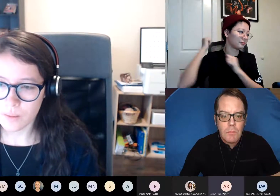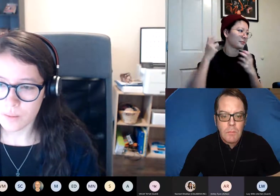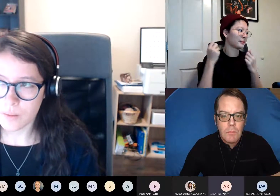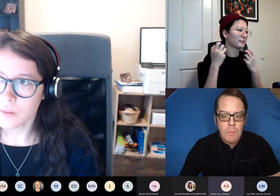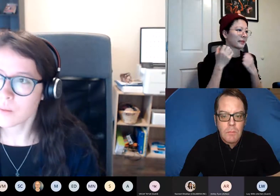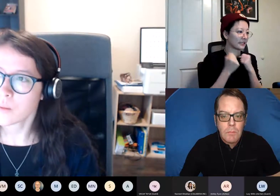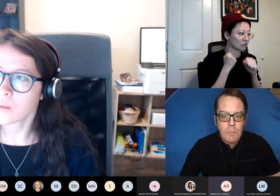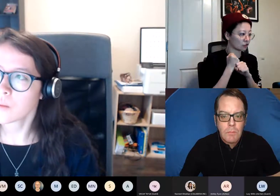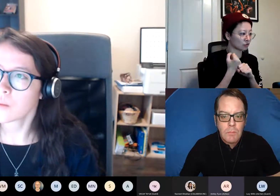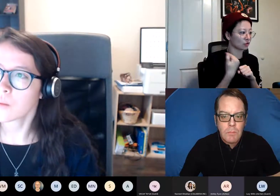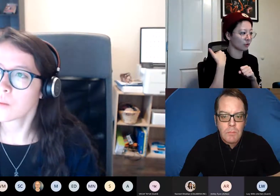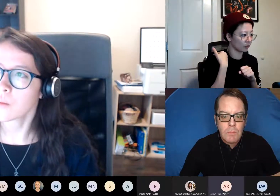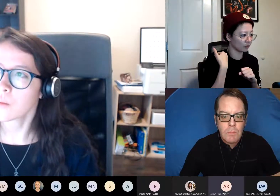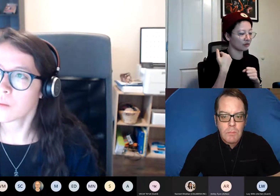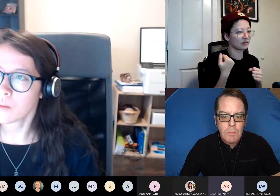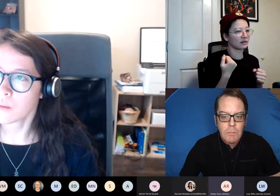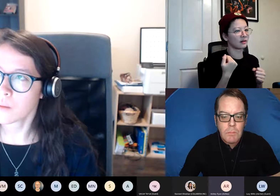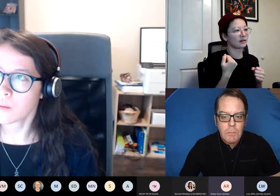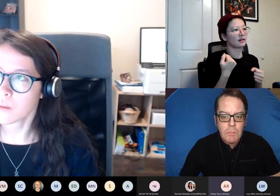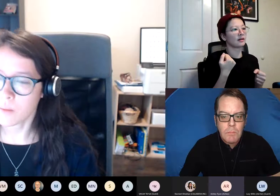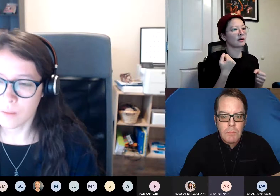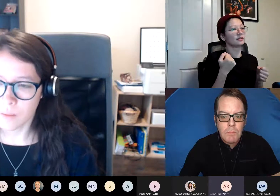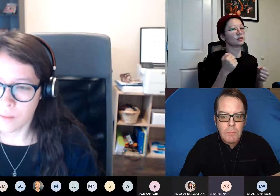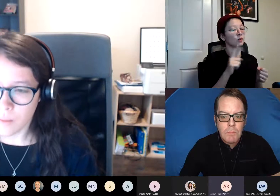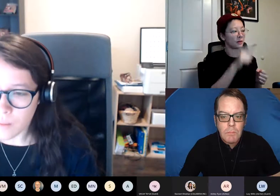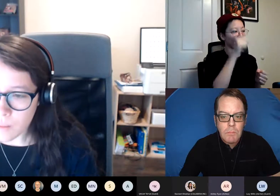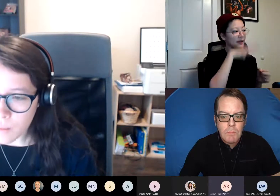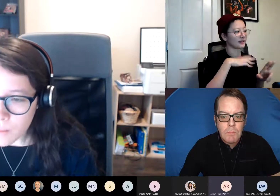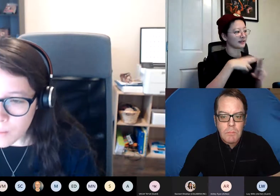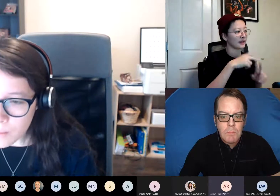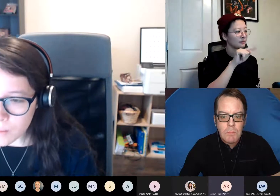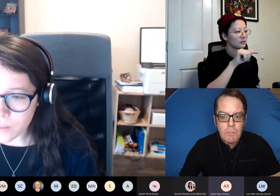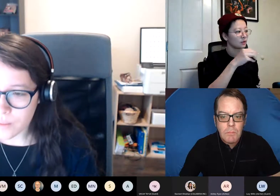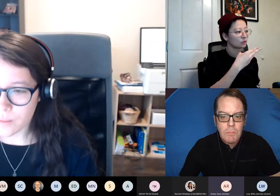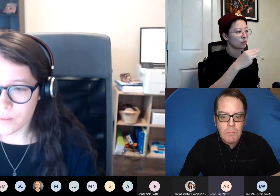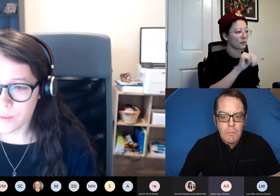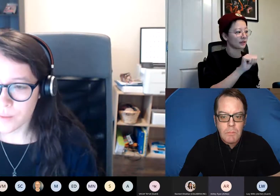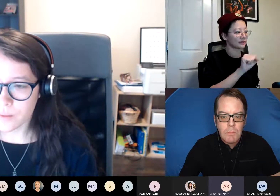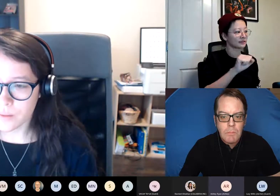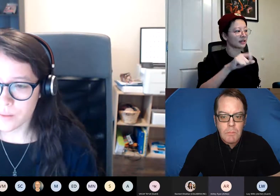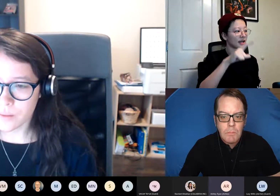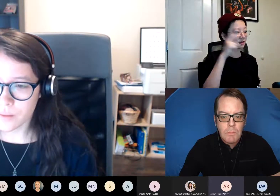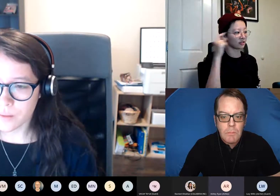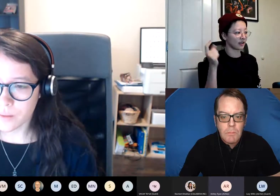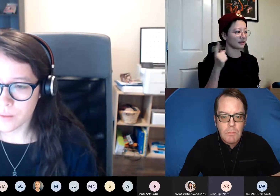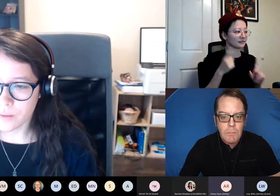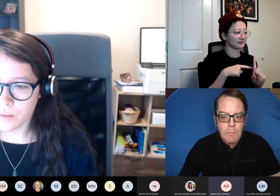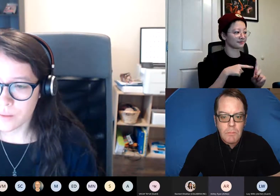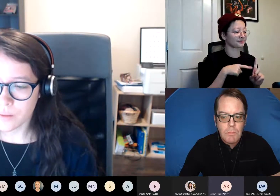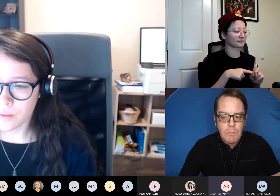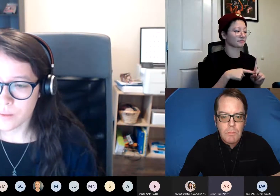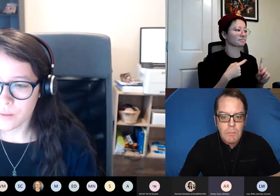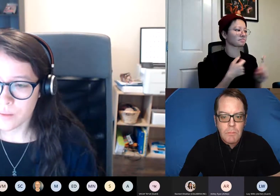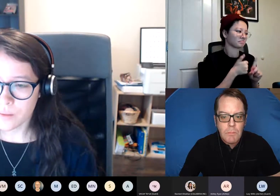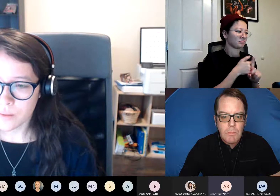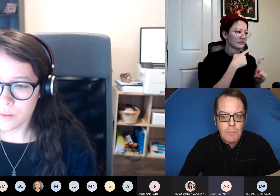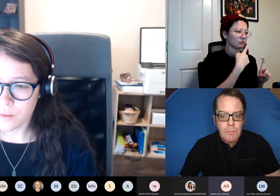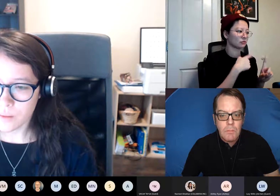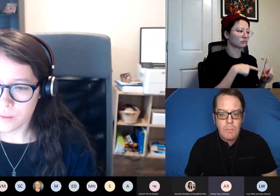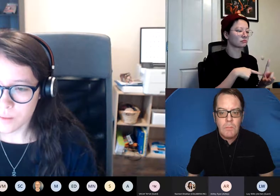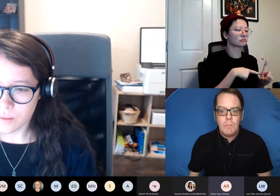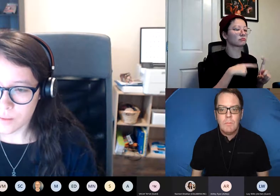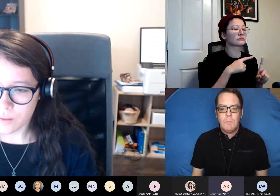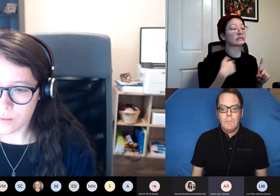With American Sign Language, it actually originated many, many, many years ago. There was a man by the name of Thomas